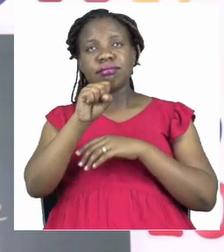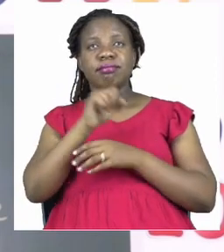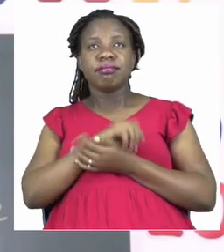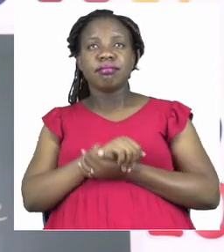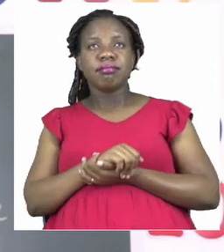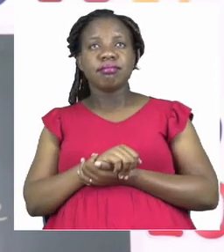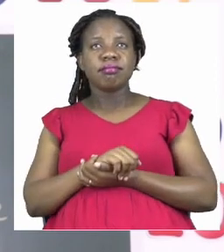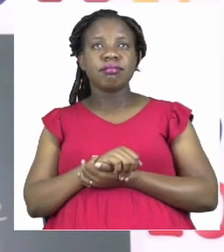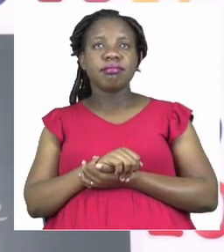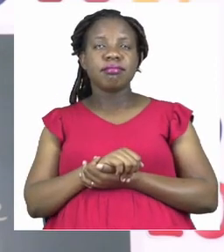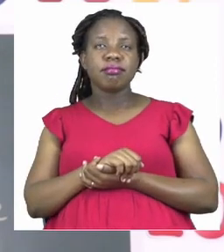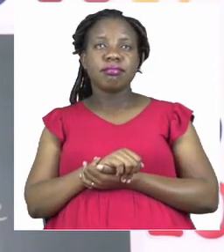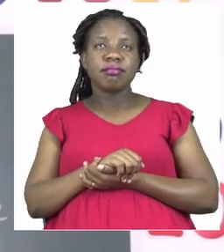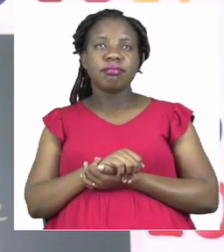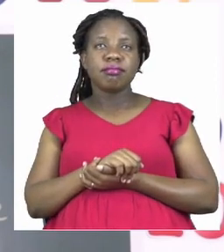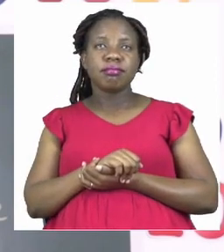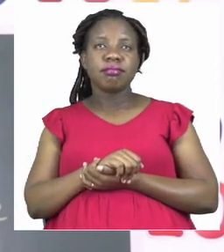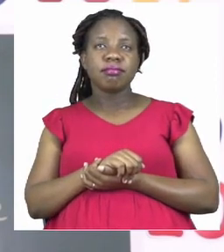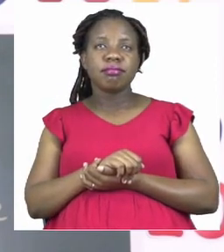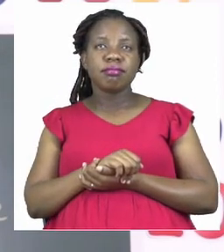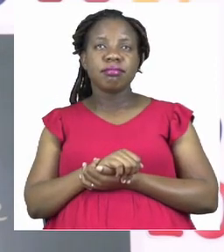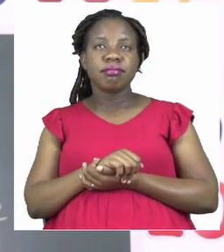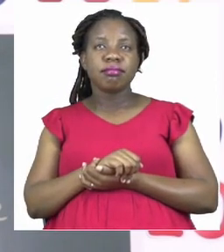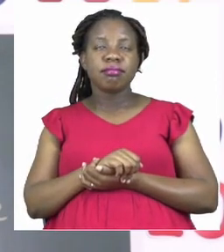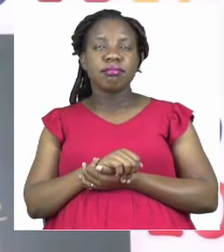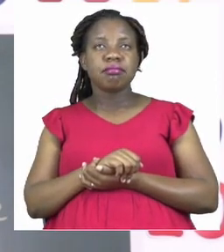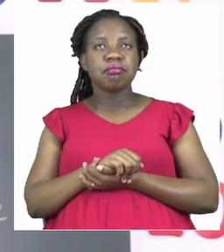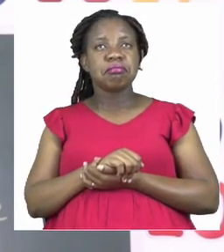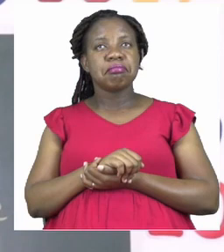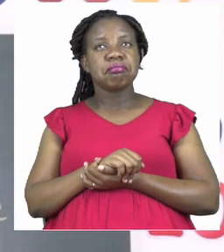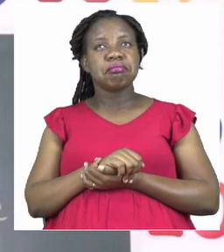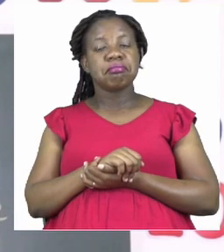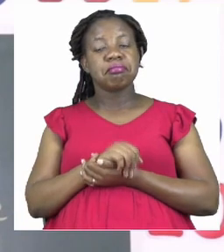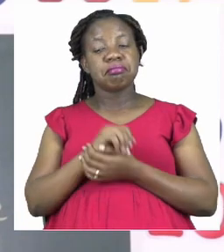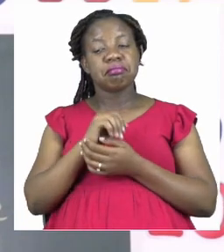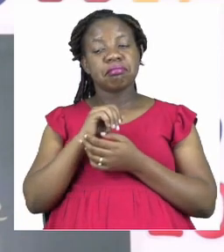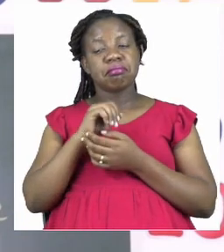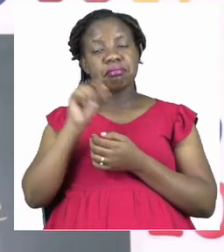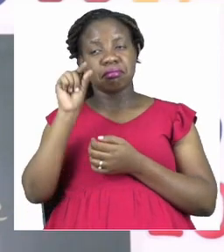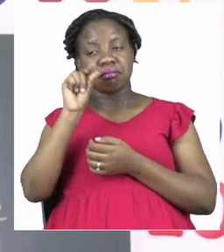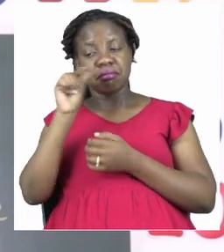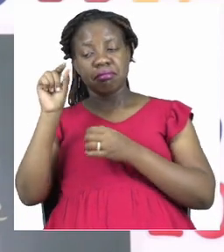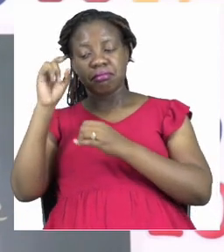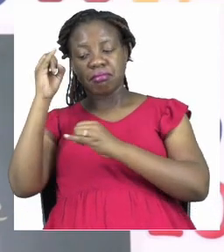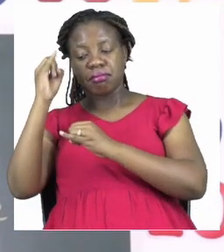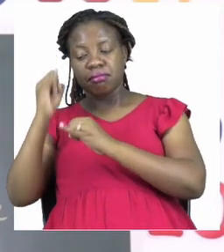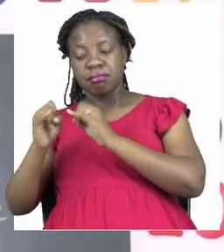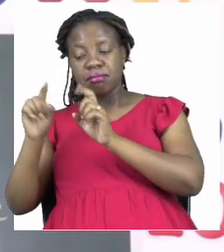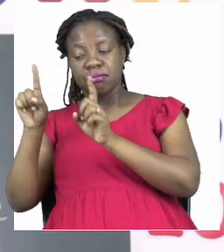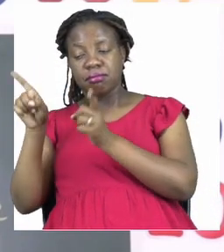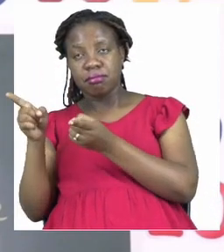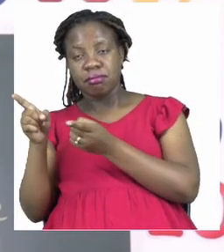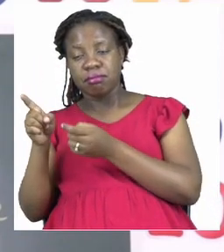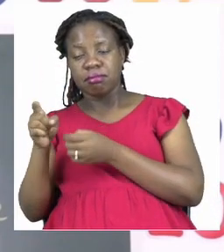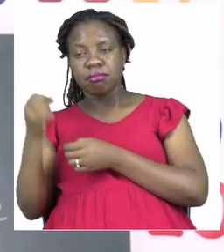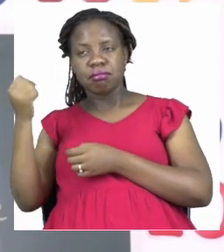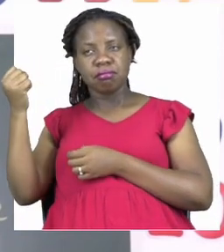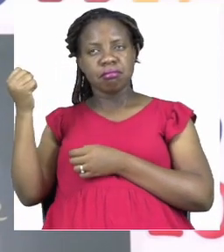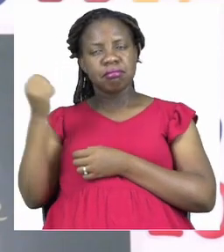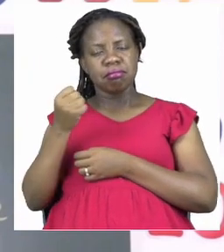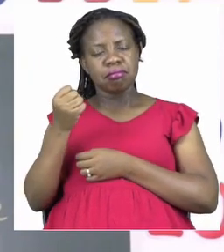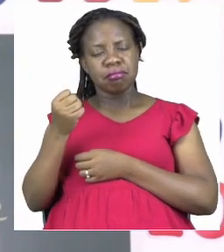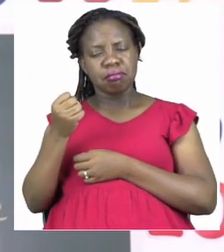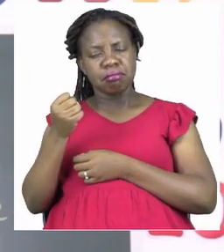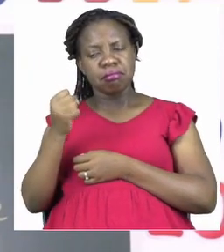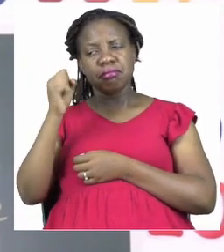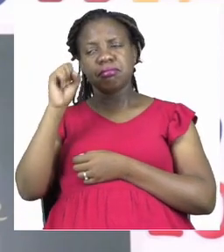give you, boys and girls, is the word big. So we know big is definitely true, but we need to